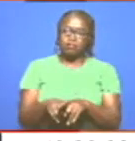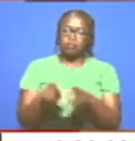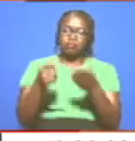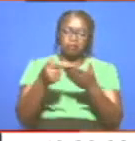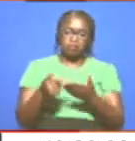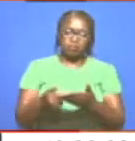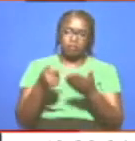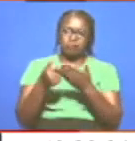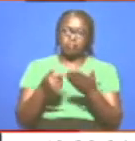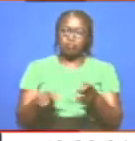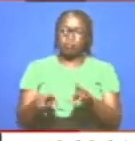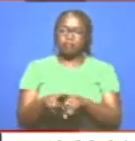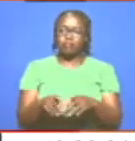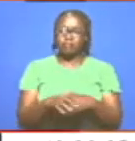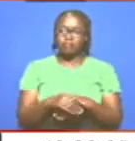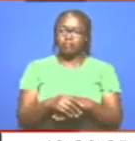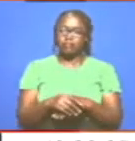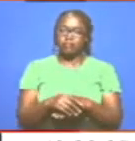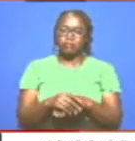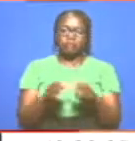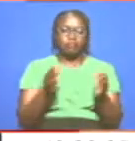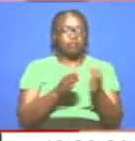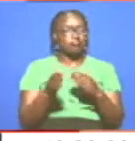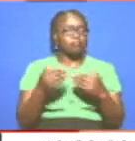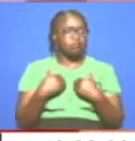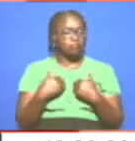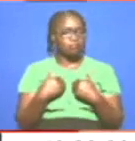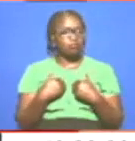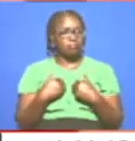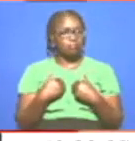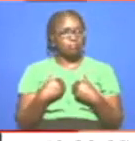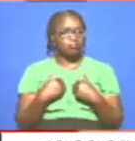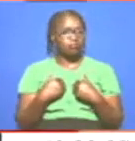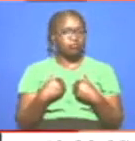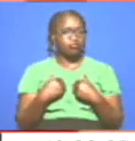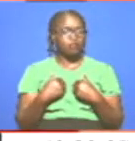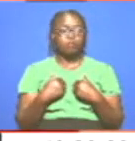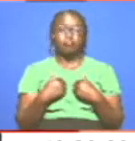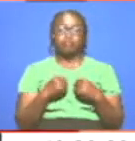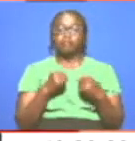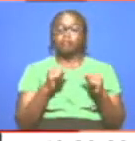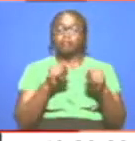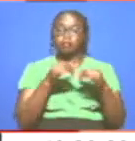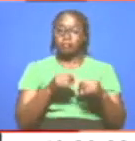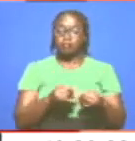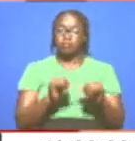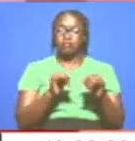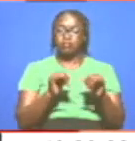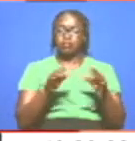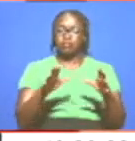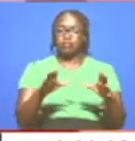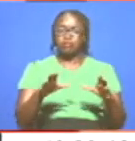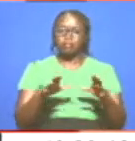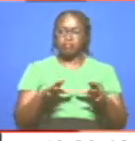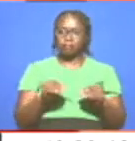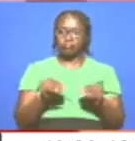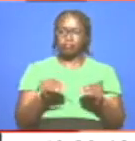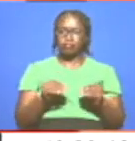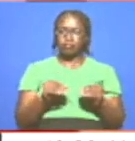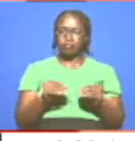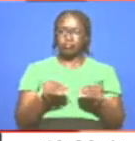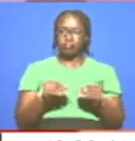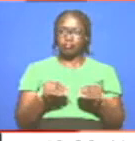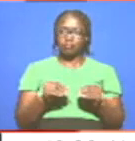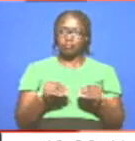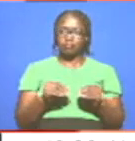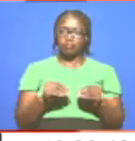same. The plan that we have is, as much as possible, we'll try and accommodate. Especially, we are looking at,